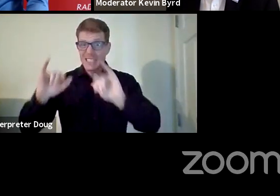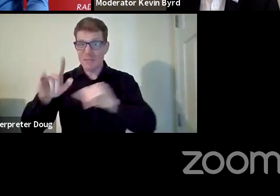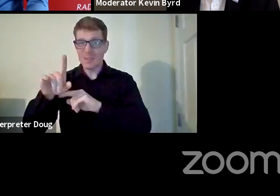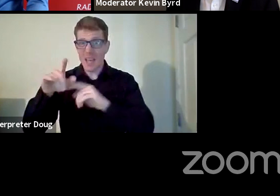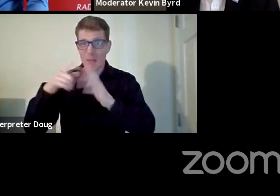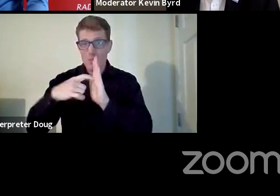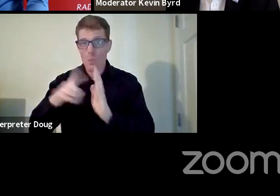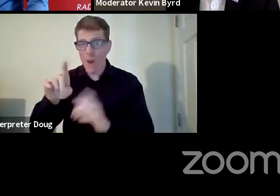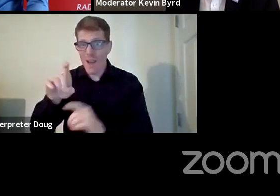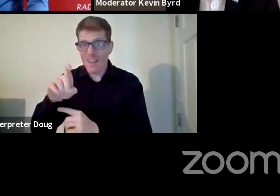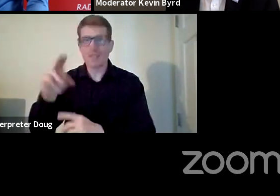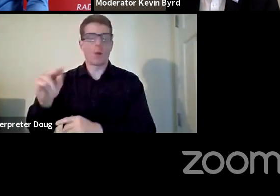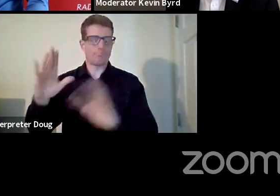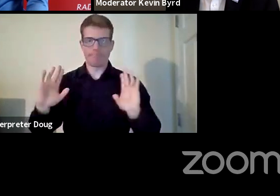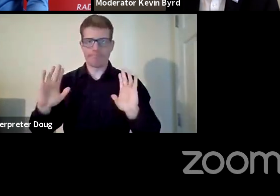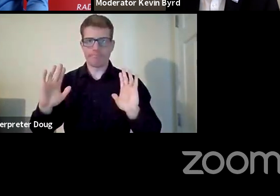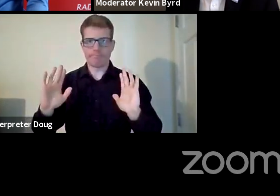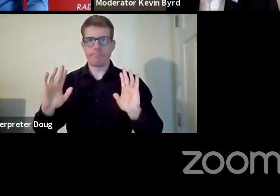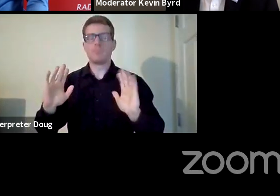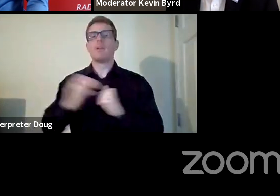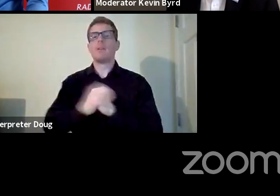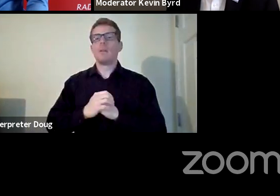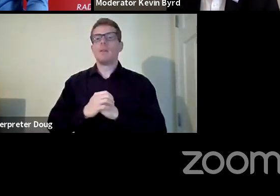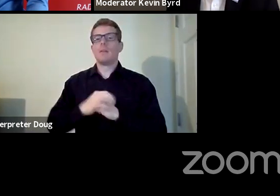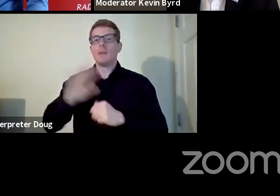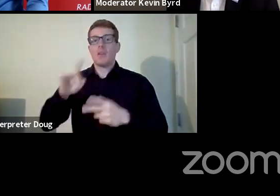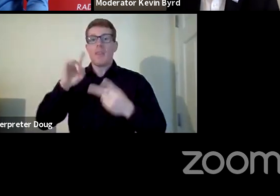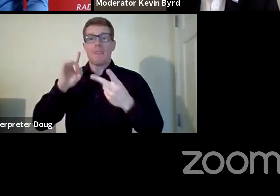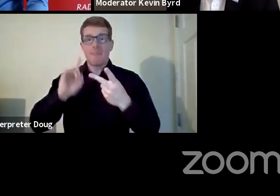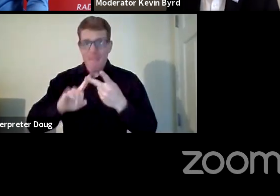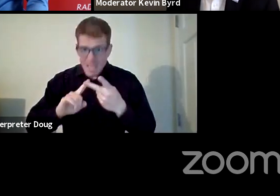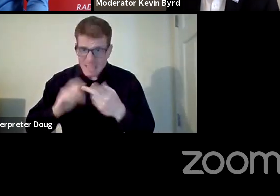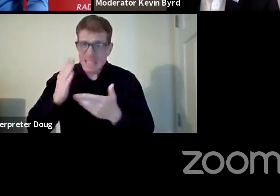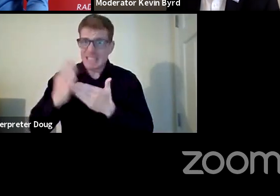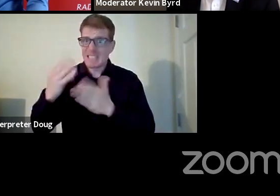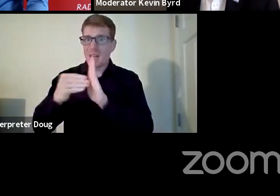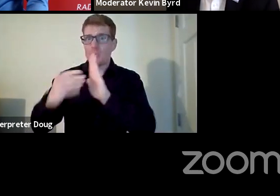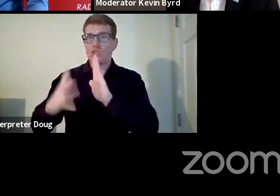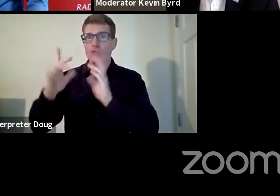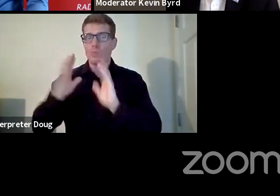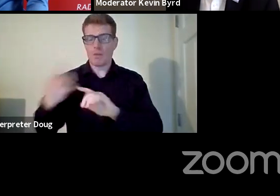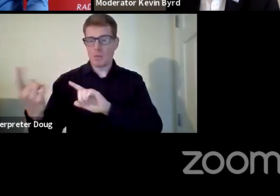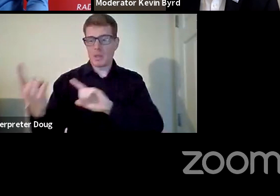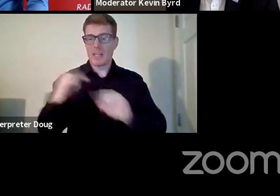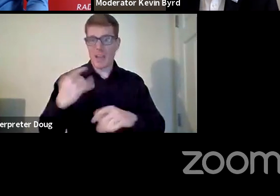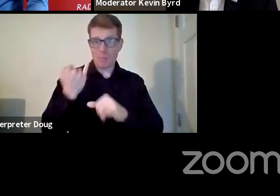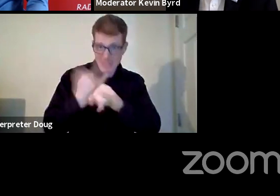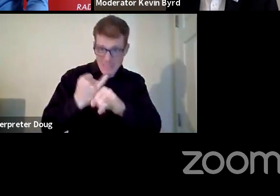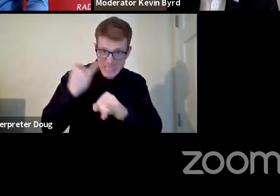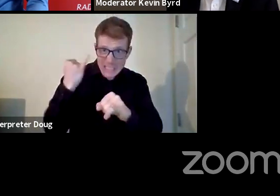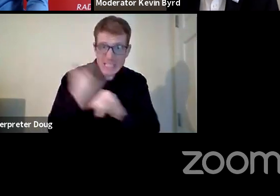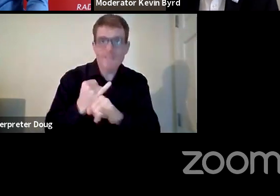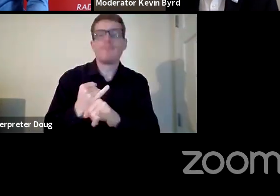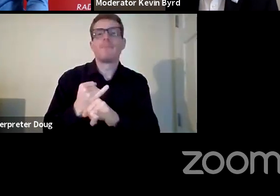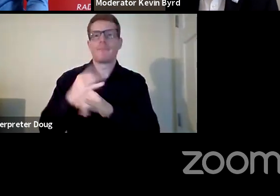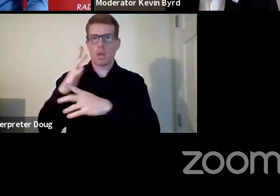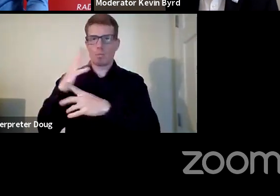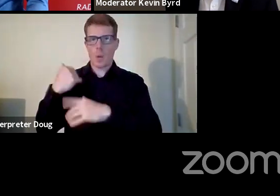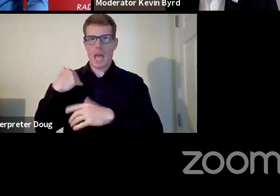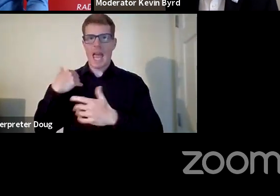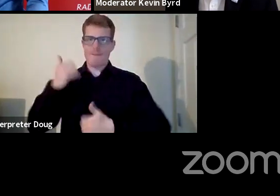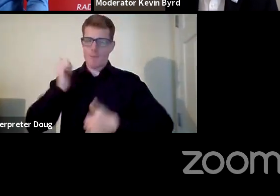on campus. These are students in performance-based classes. We're heavy CTE programs, things